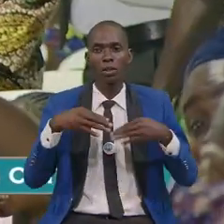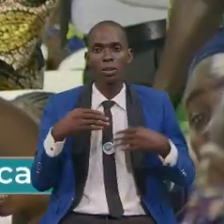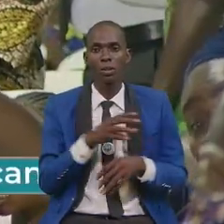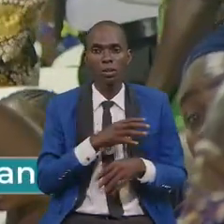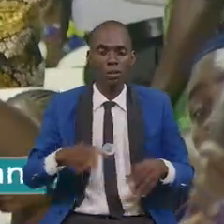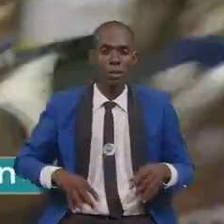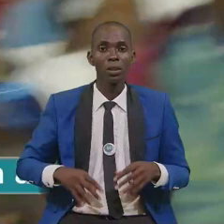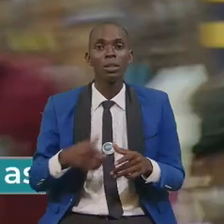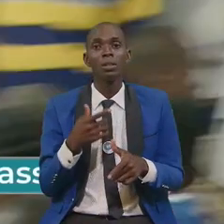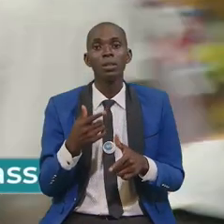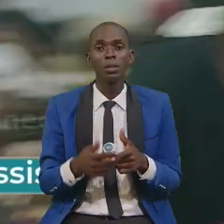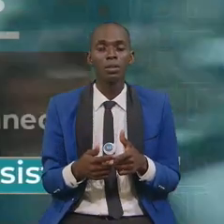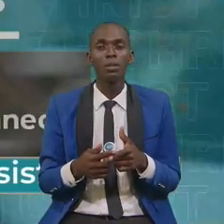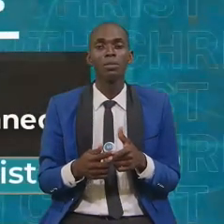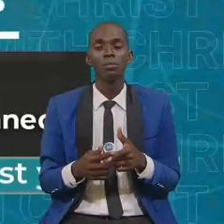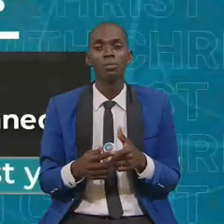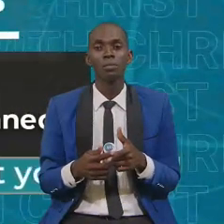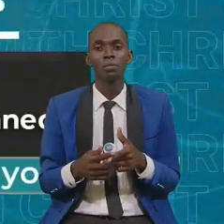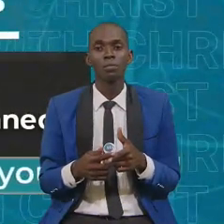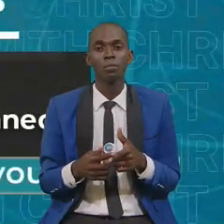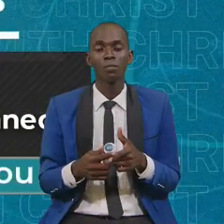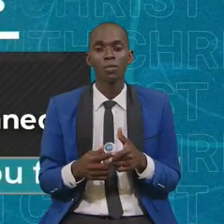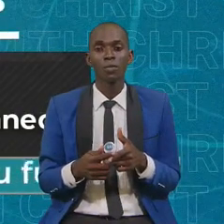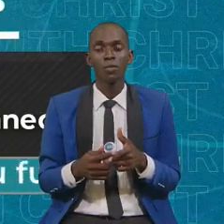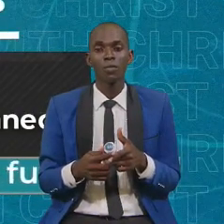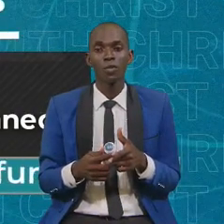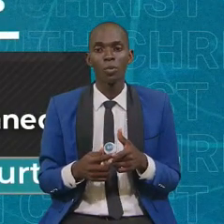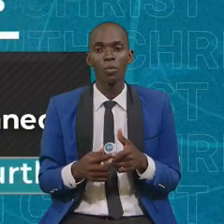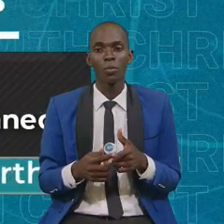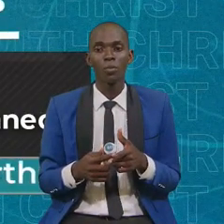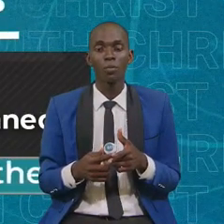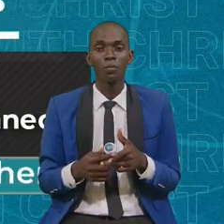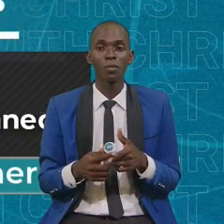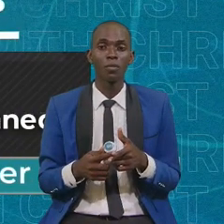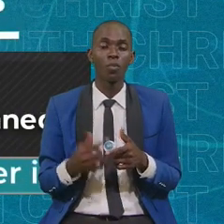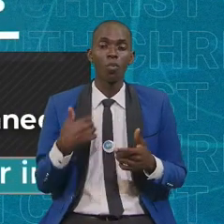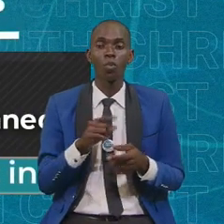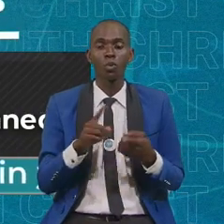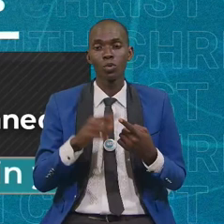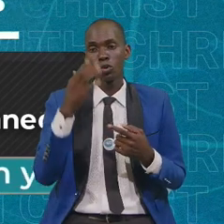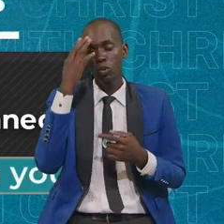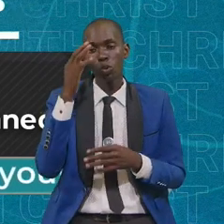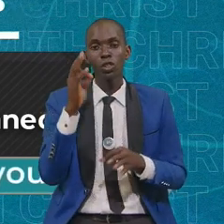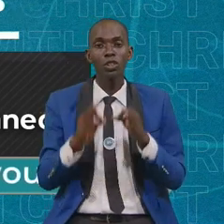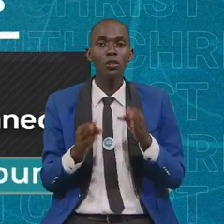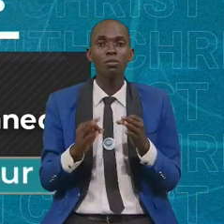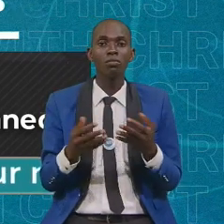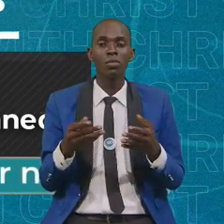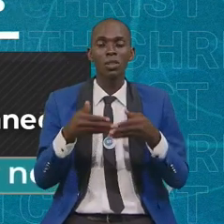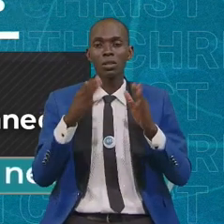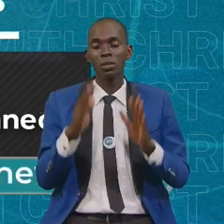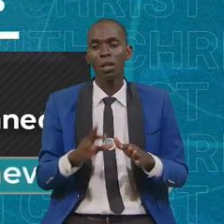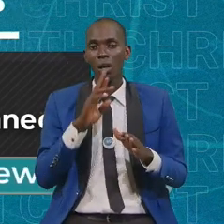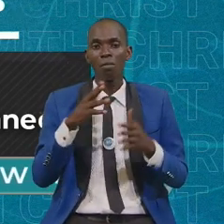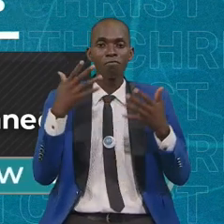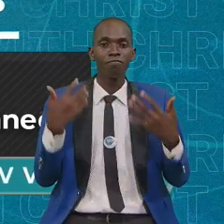the records, let's know. Raise the flags wherever you are, so we'll be able to know that you have done. And